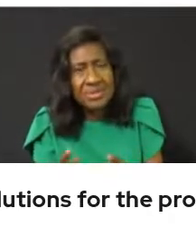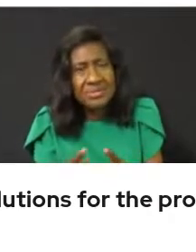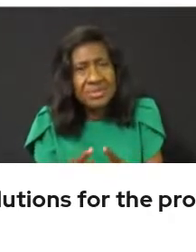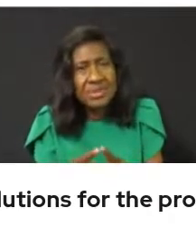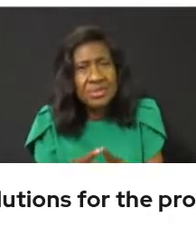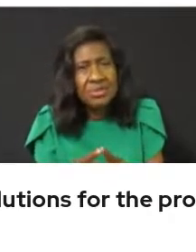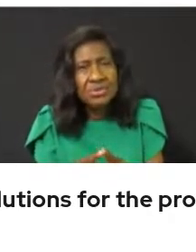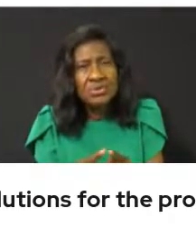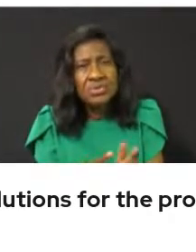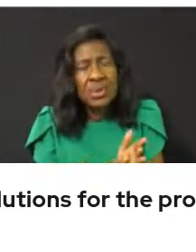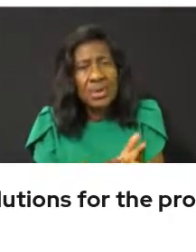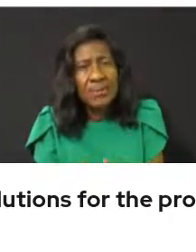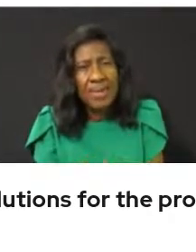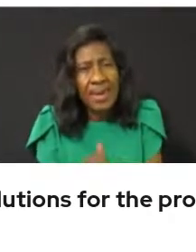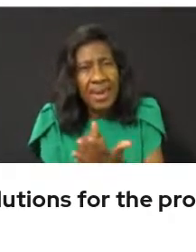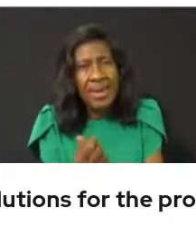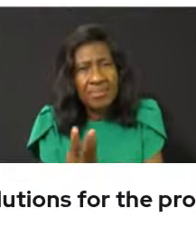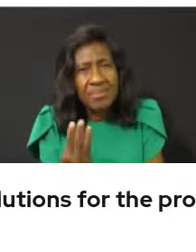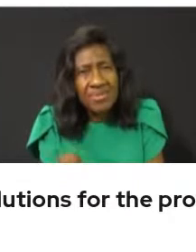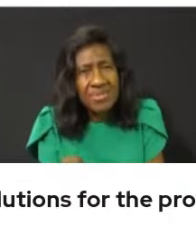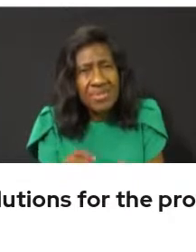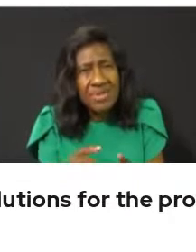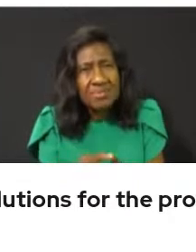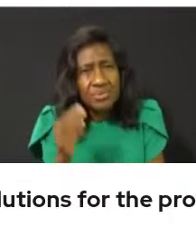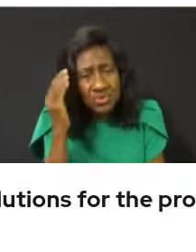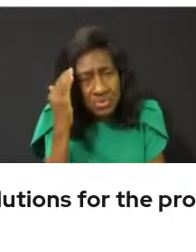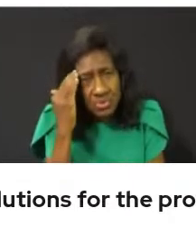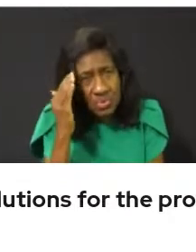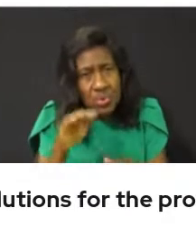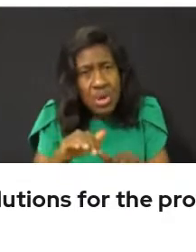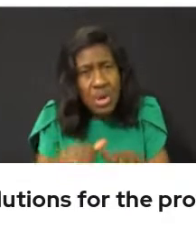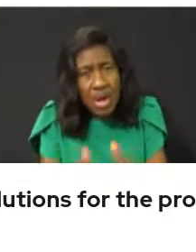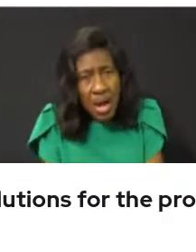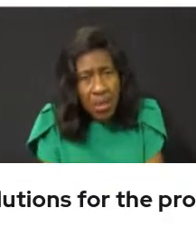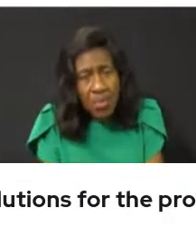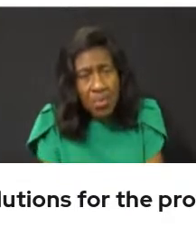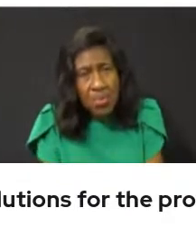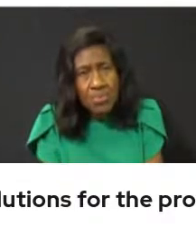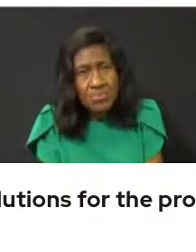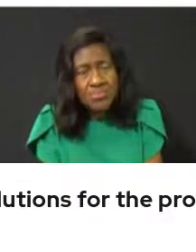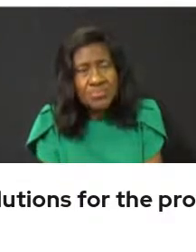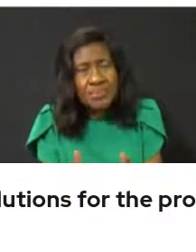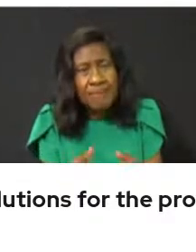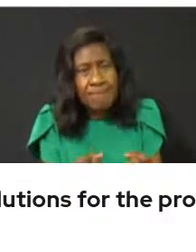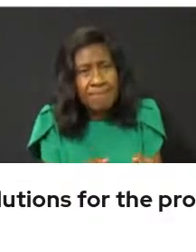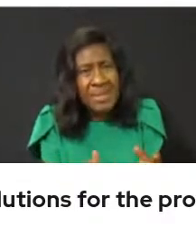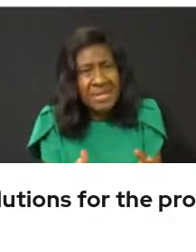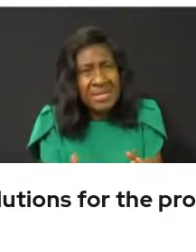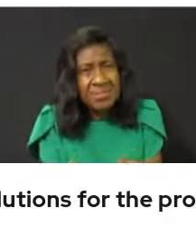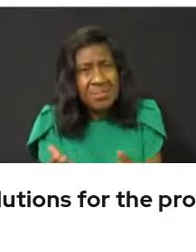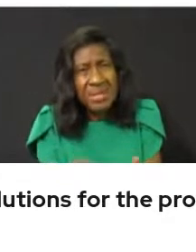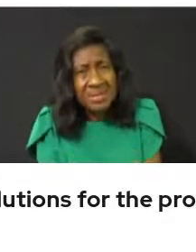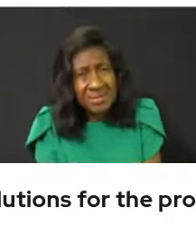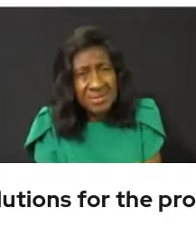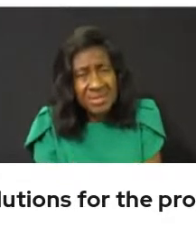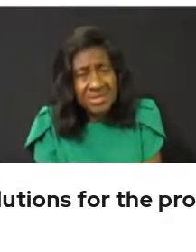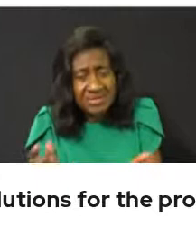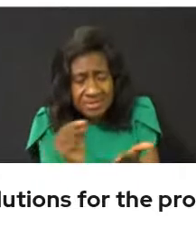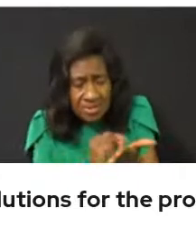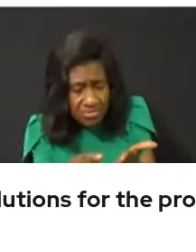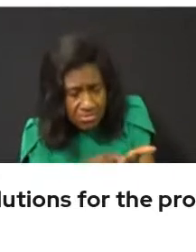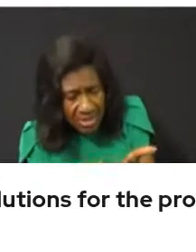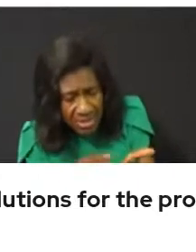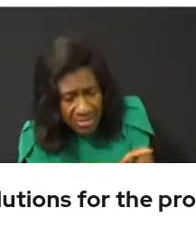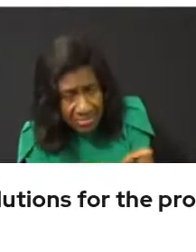achieve each condition of satisfaction. So lots of detail that the government is saying to